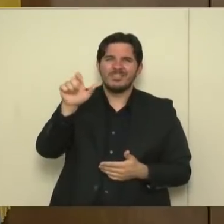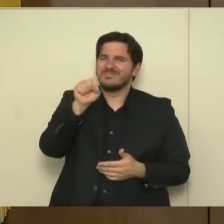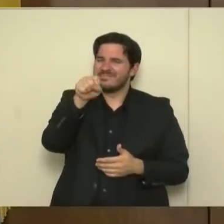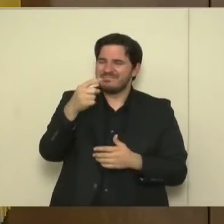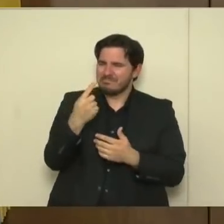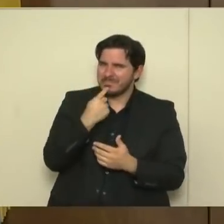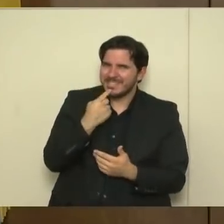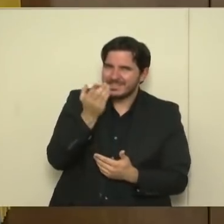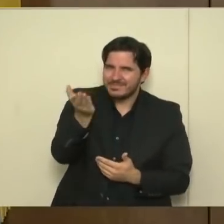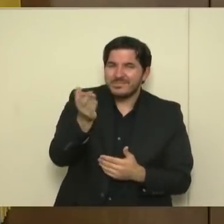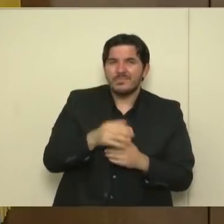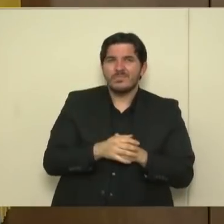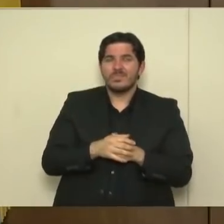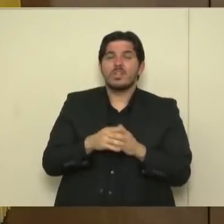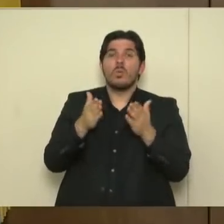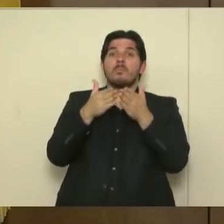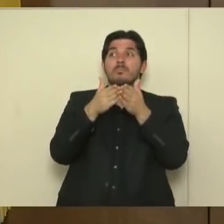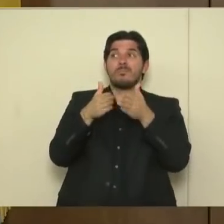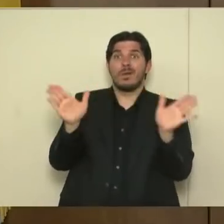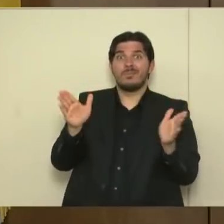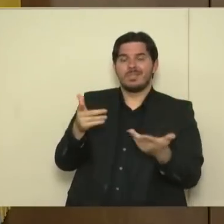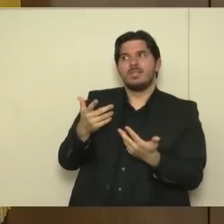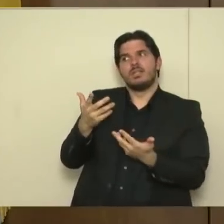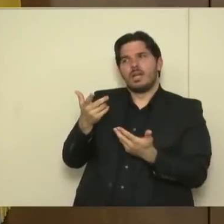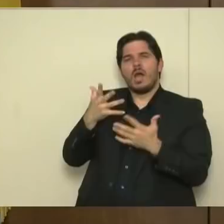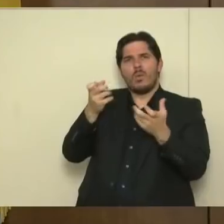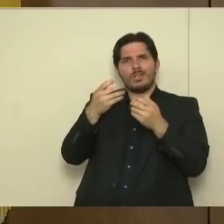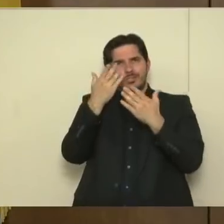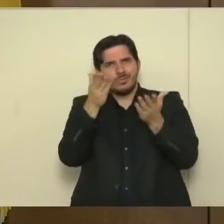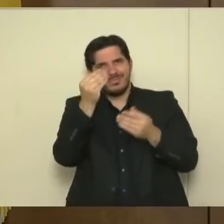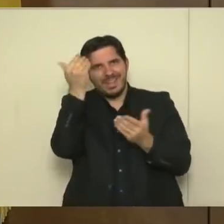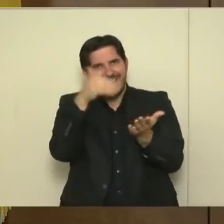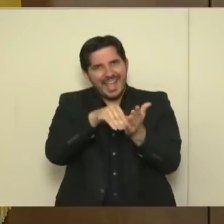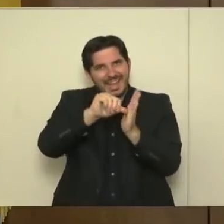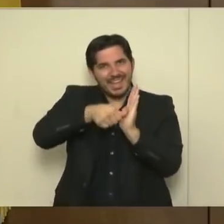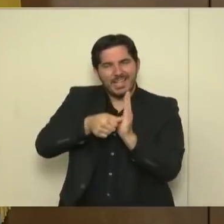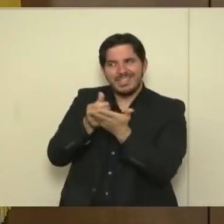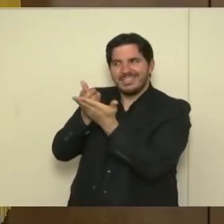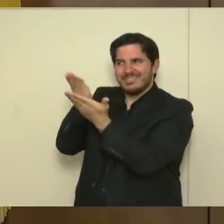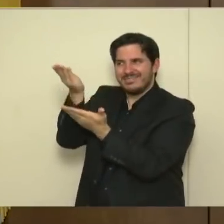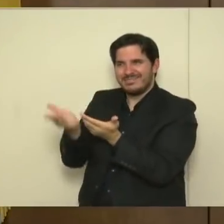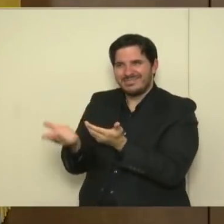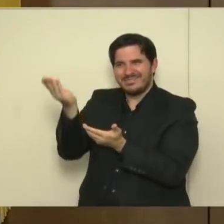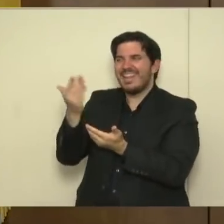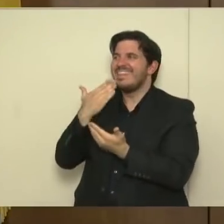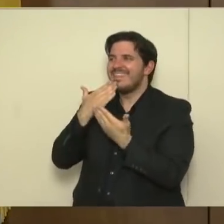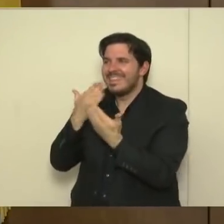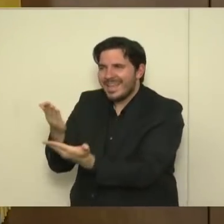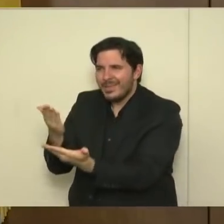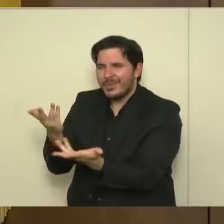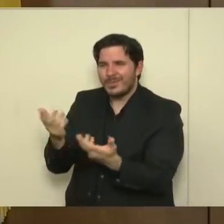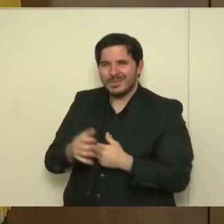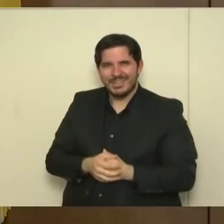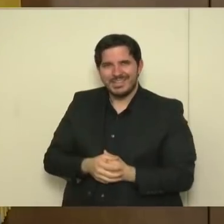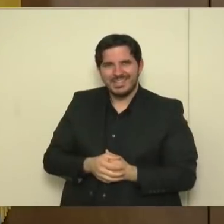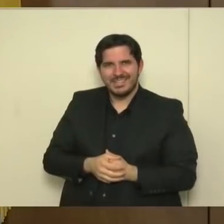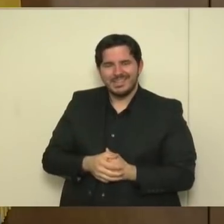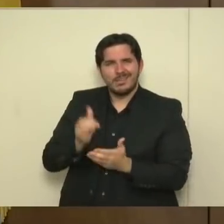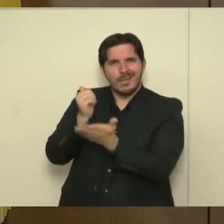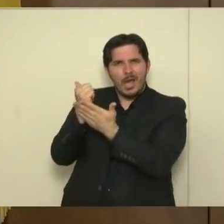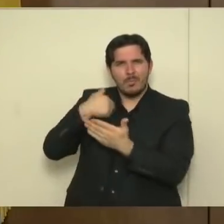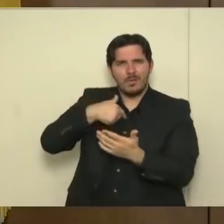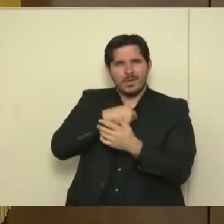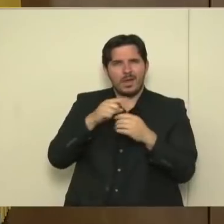just again publicly thank her. It is dealing with public health issues and certainly in terms